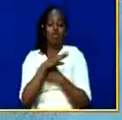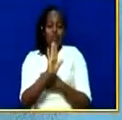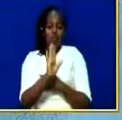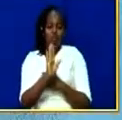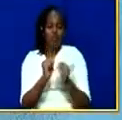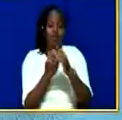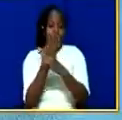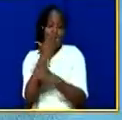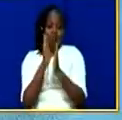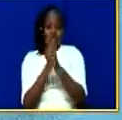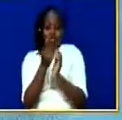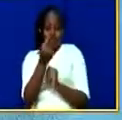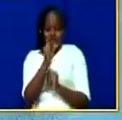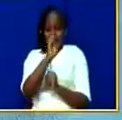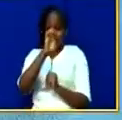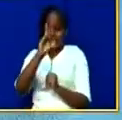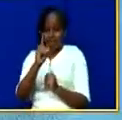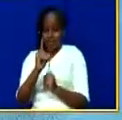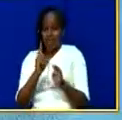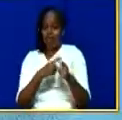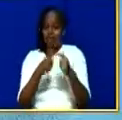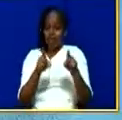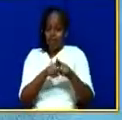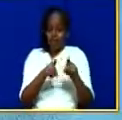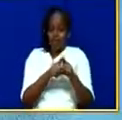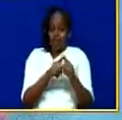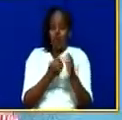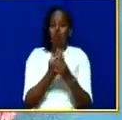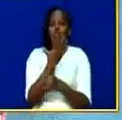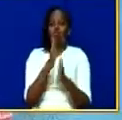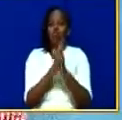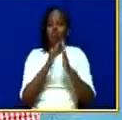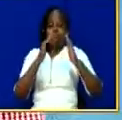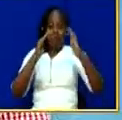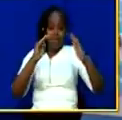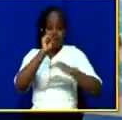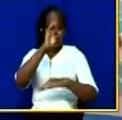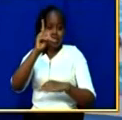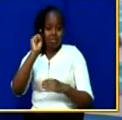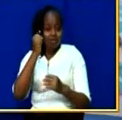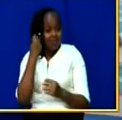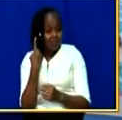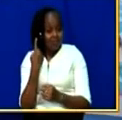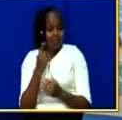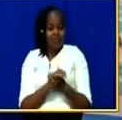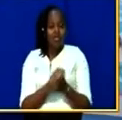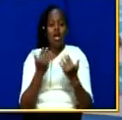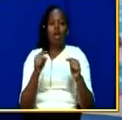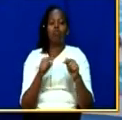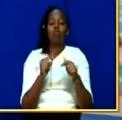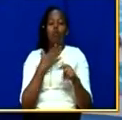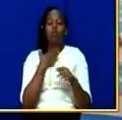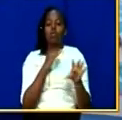with tiny seeds and the crops with huge seeds. Good. Yes. So, today we are looking